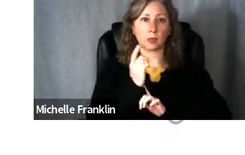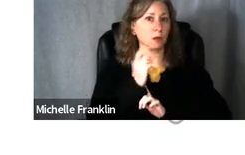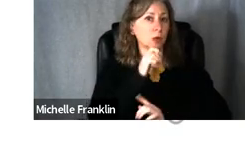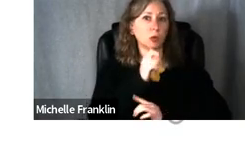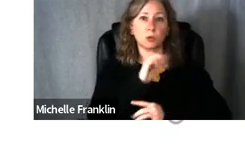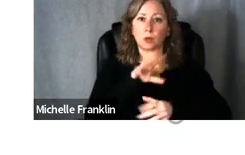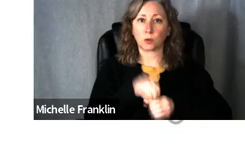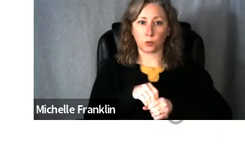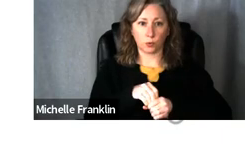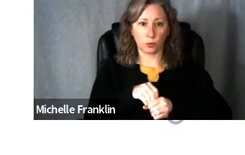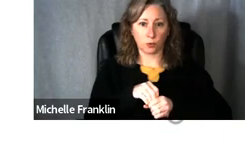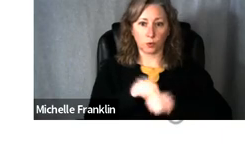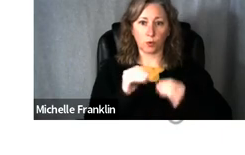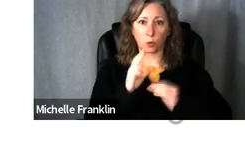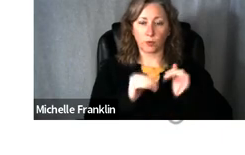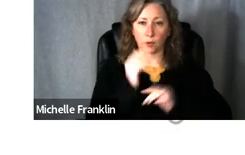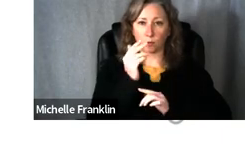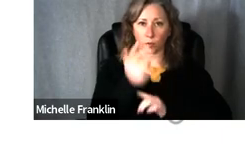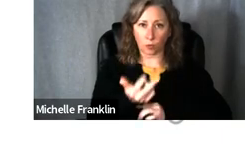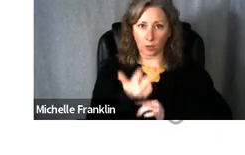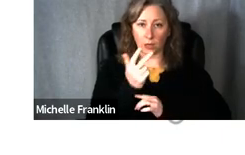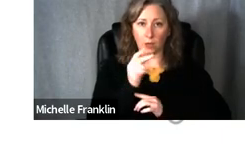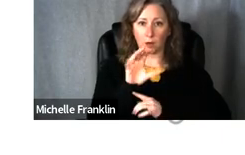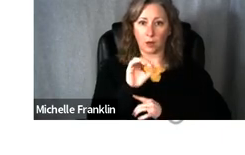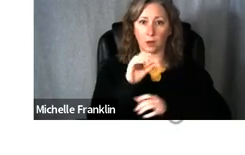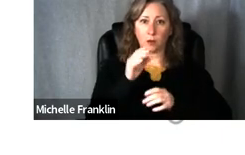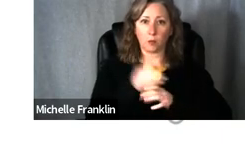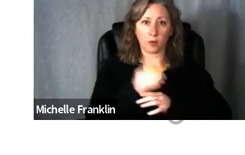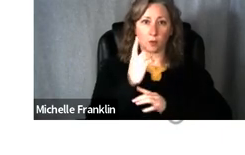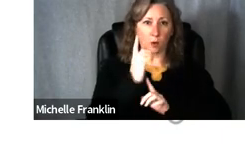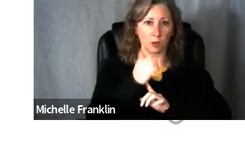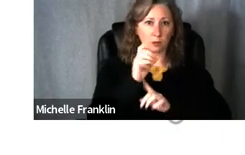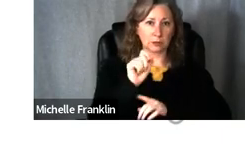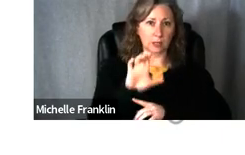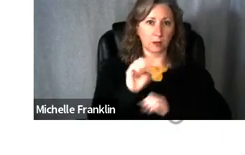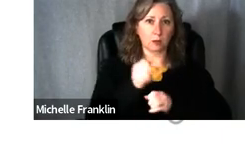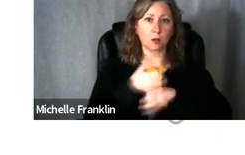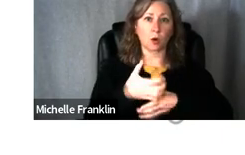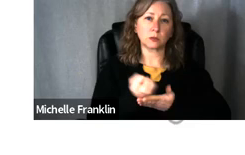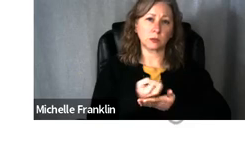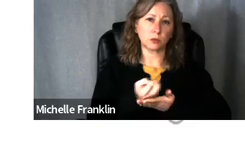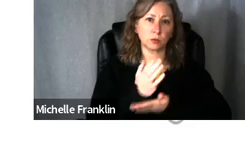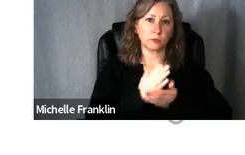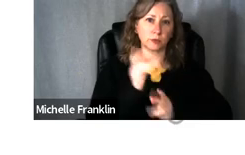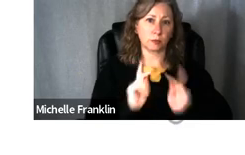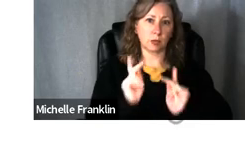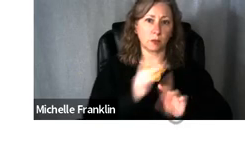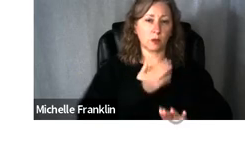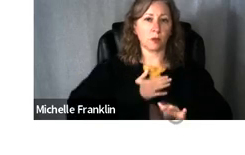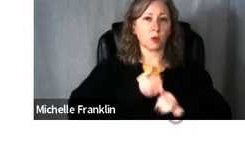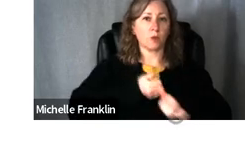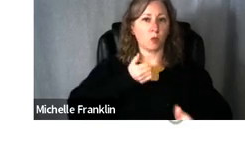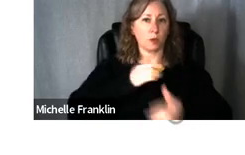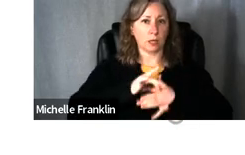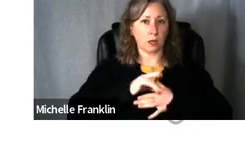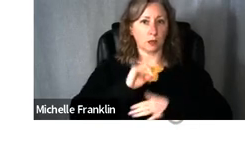include more than three. Under the span of a second, because that can cause seizures in some people. Please avoid that content